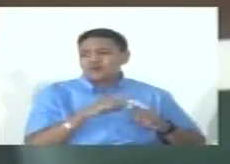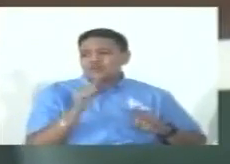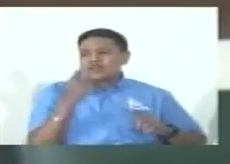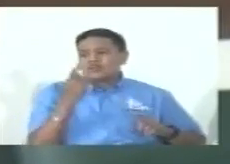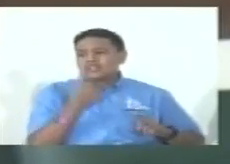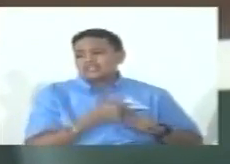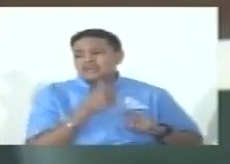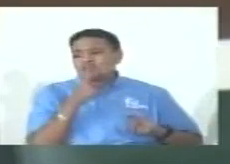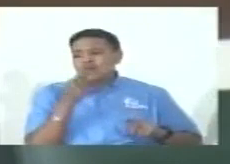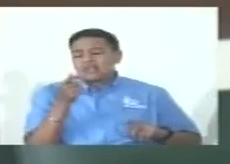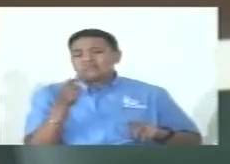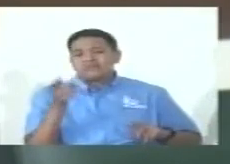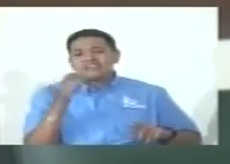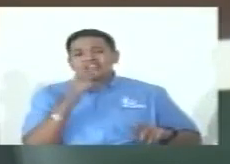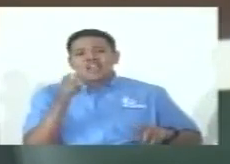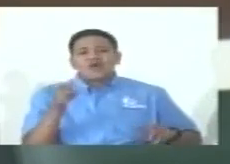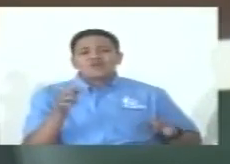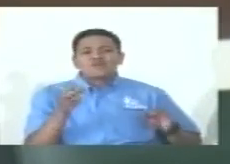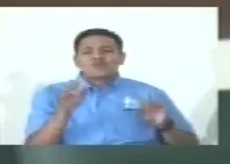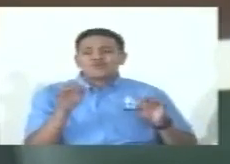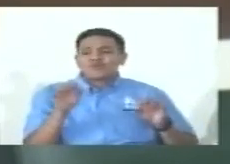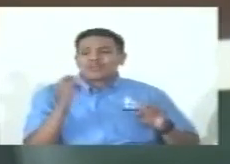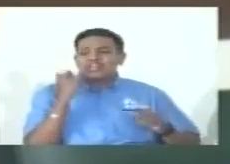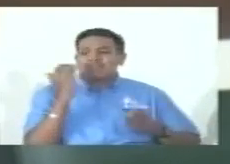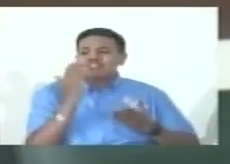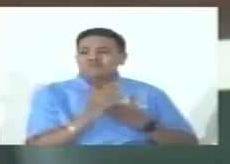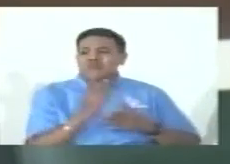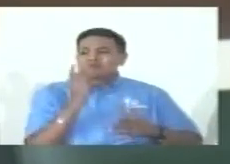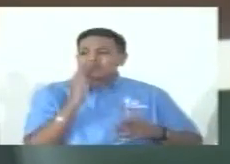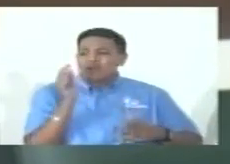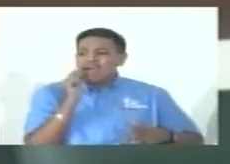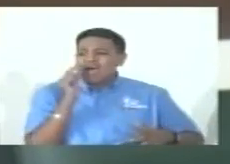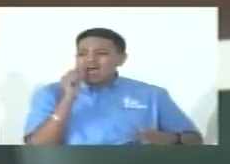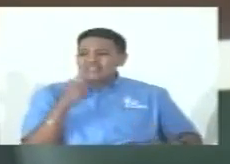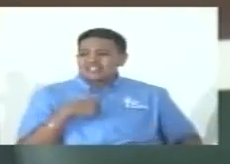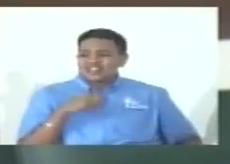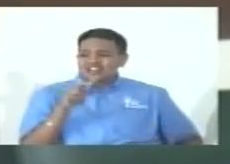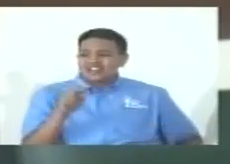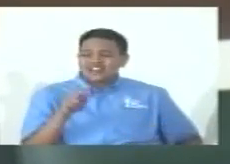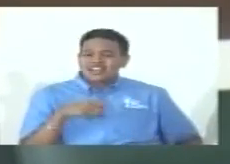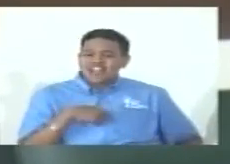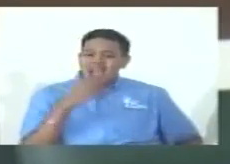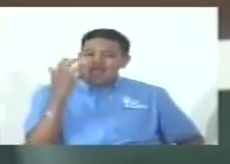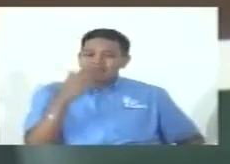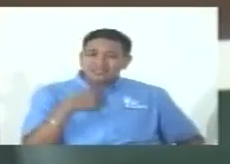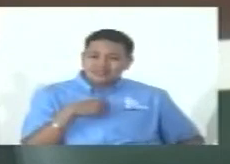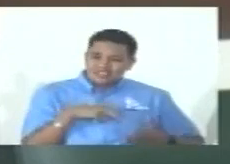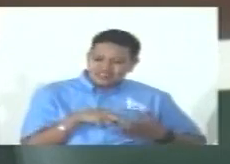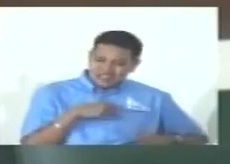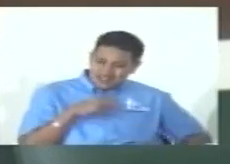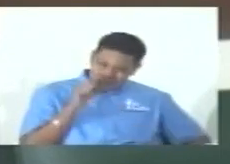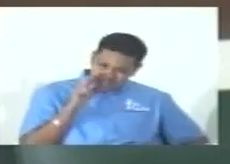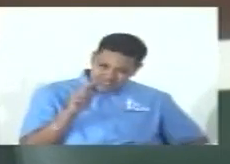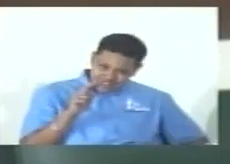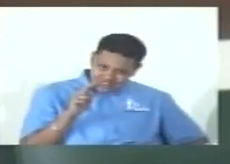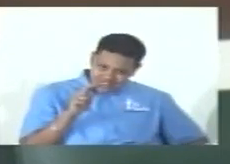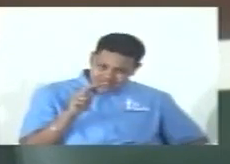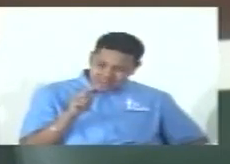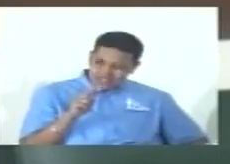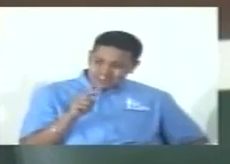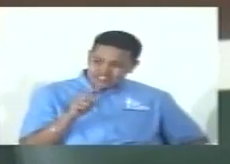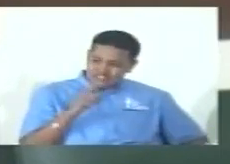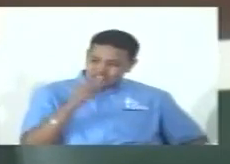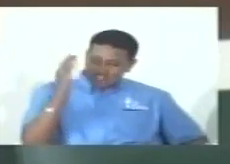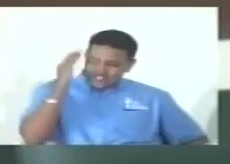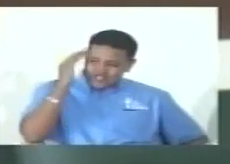was a bit worthless, if him stopped smoke ganja. I was amazed that she knew,